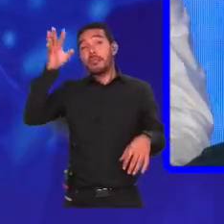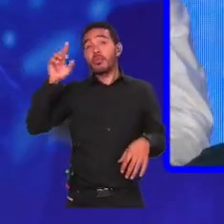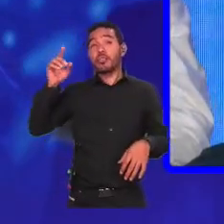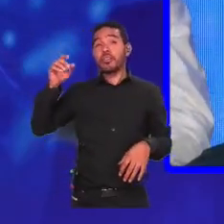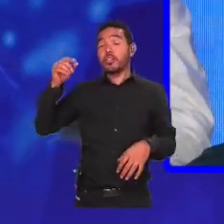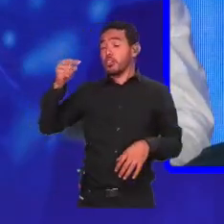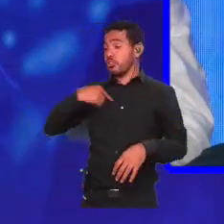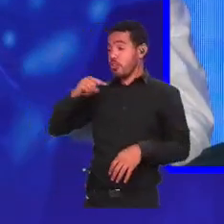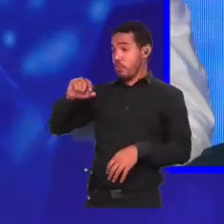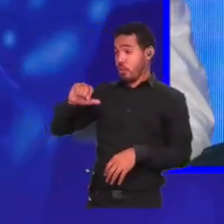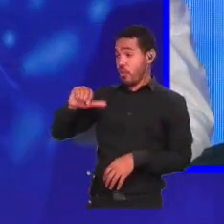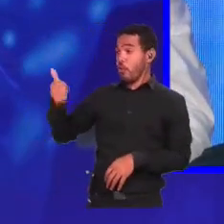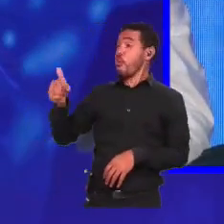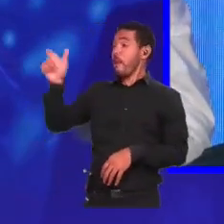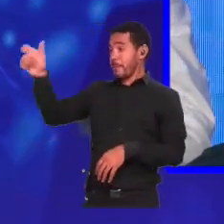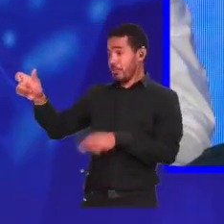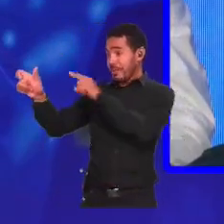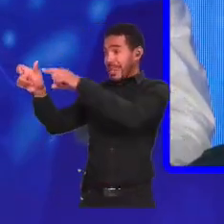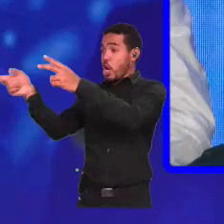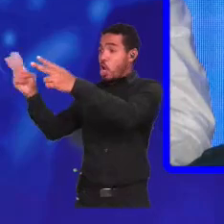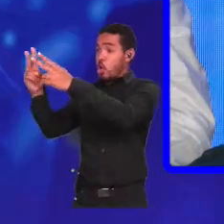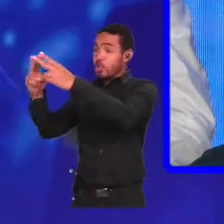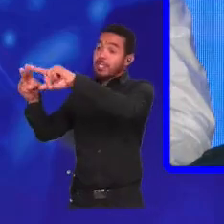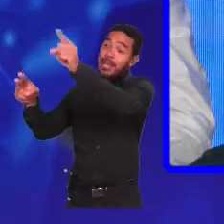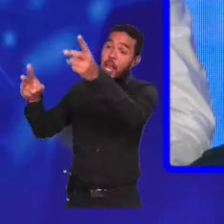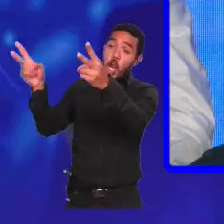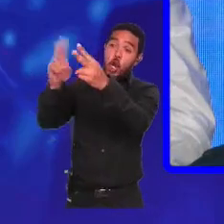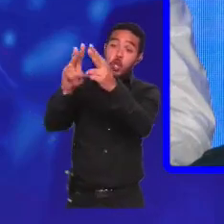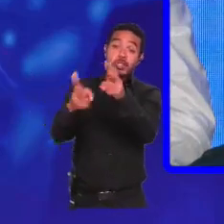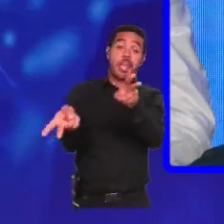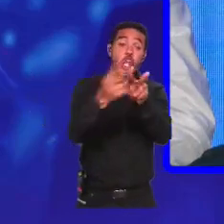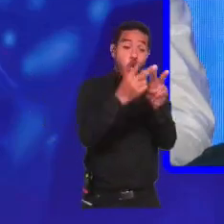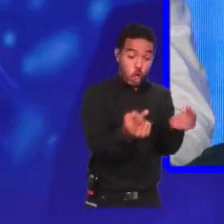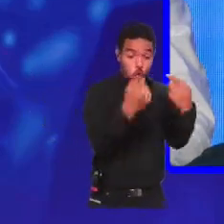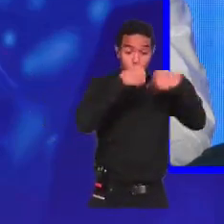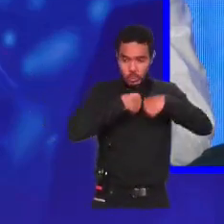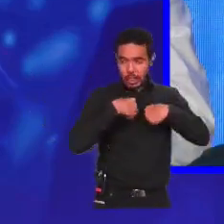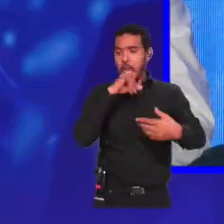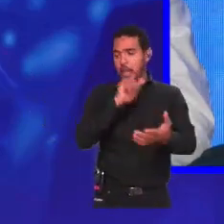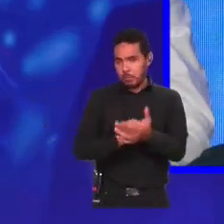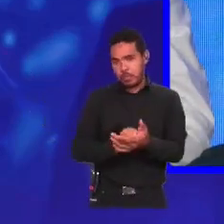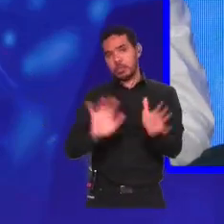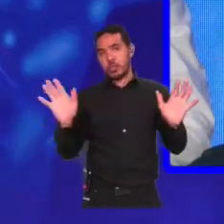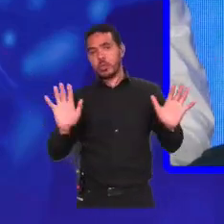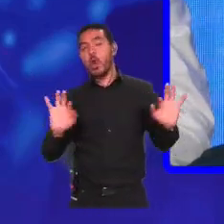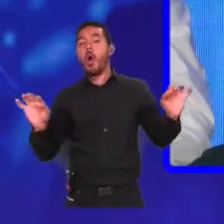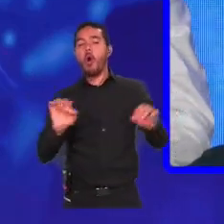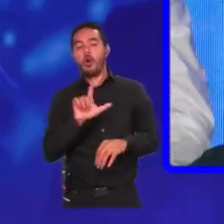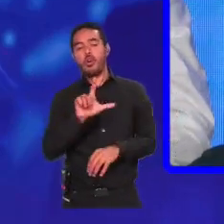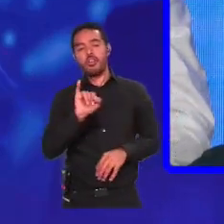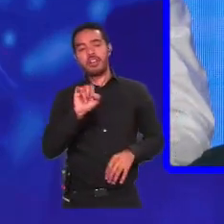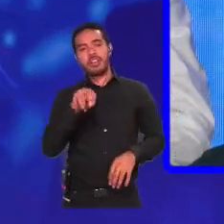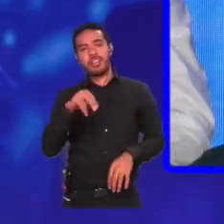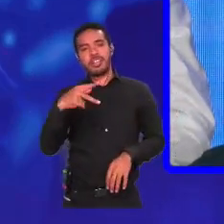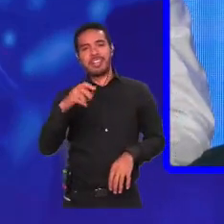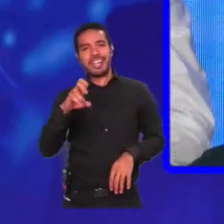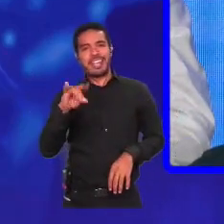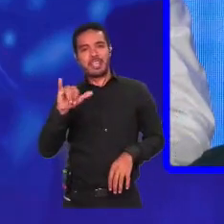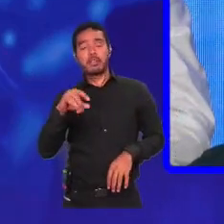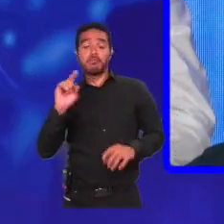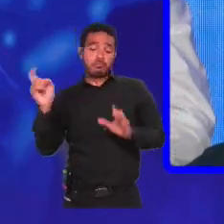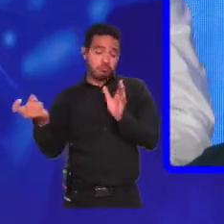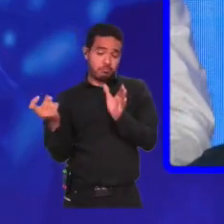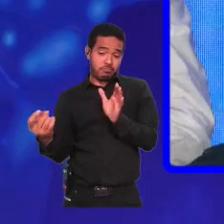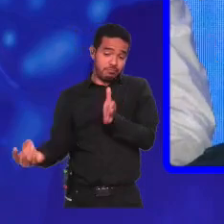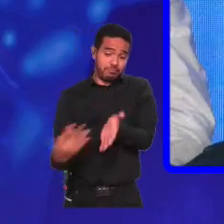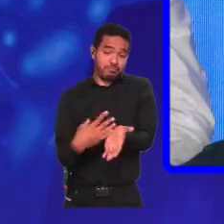us. Perhaps you find us on LinkedIn and send a message. LinkedIn's actually a great way and to say, hey, we have something that we think